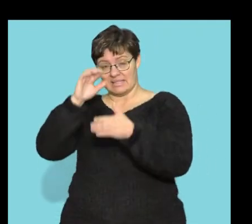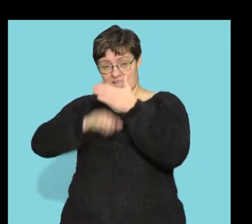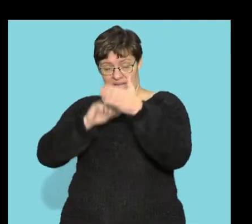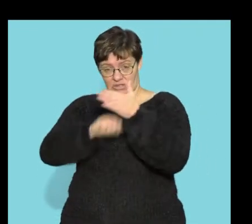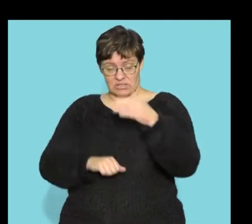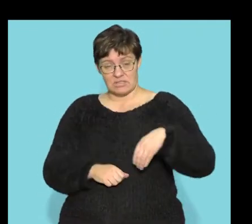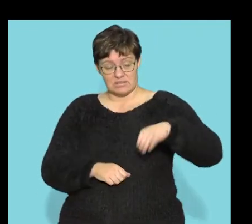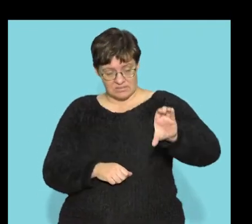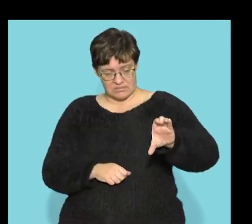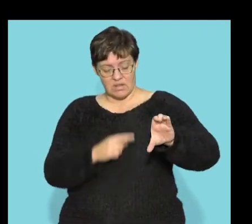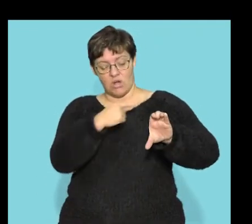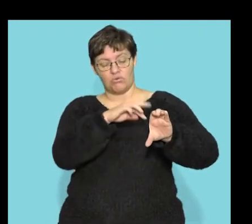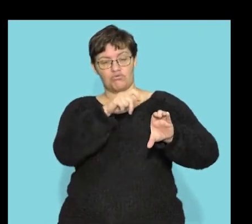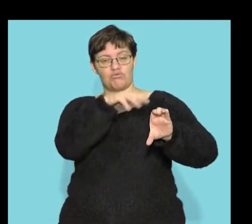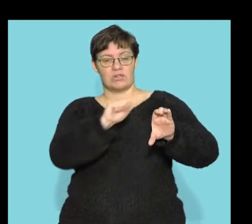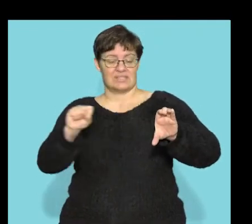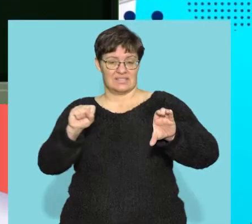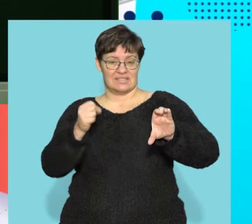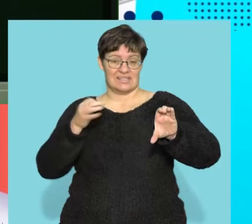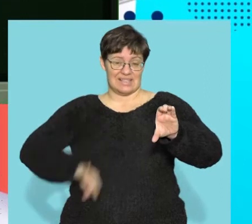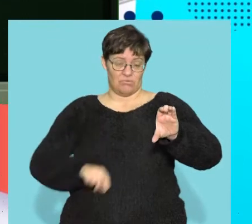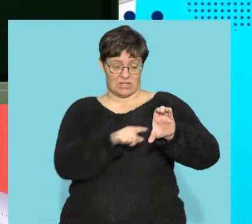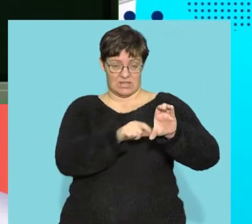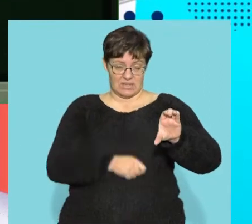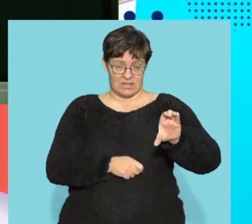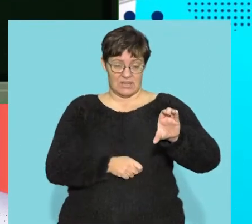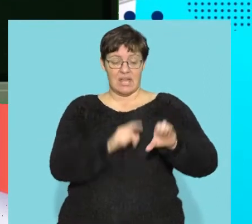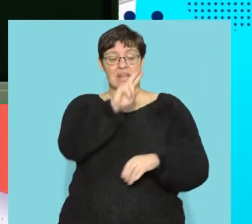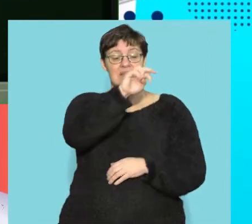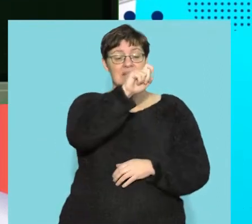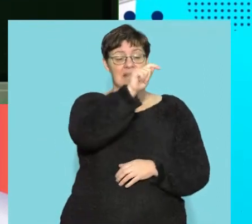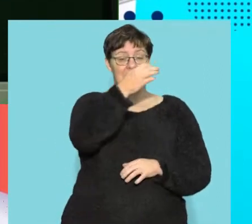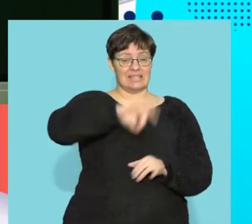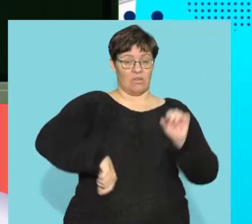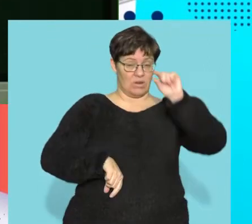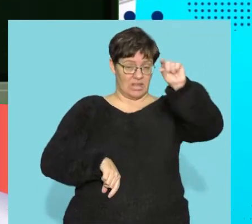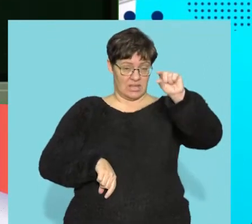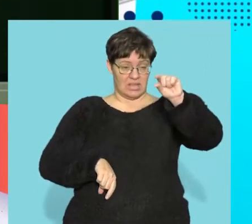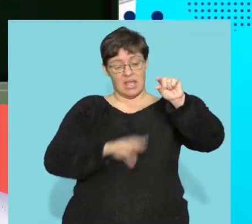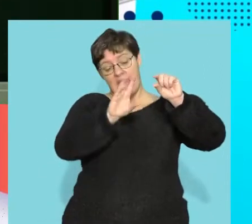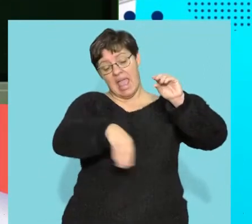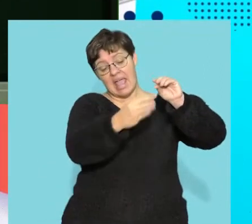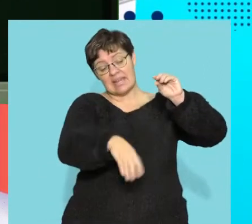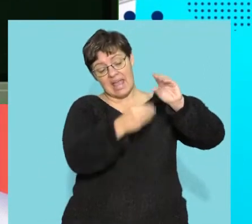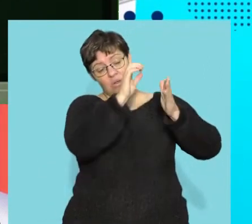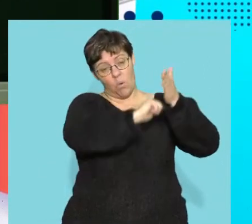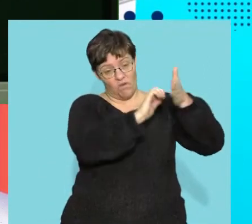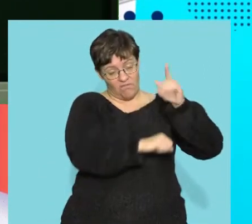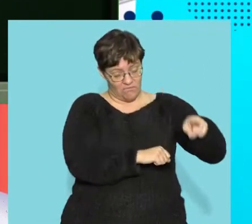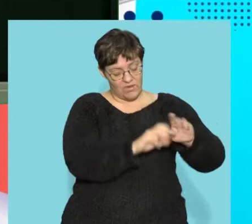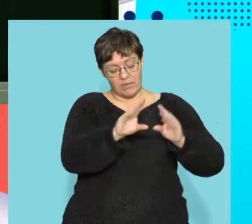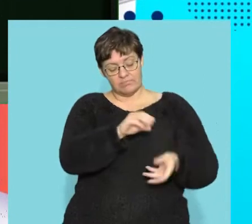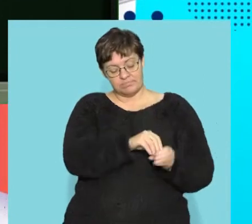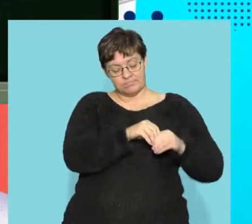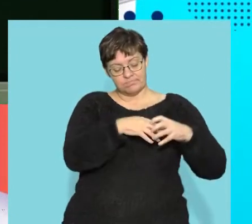my gross salary. Okay, I repeat, net salary plus deductions gives me